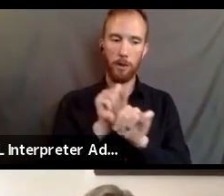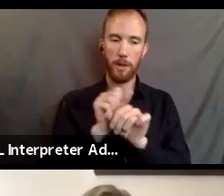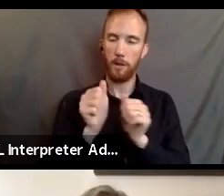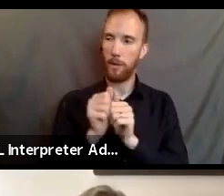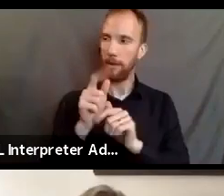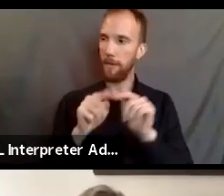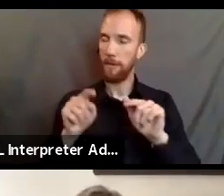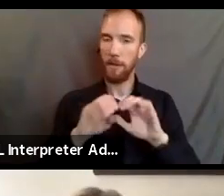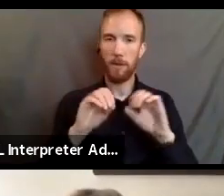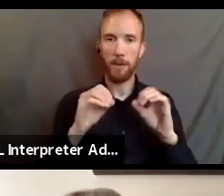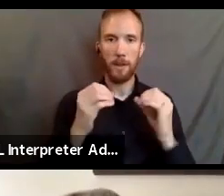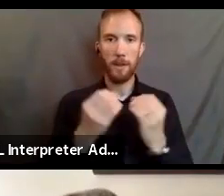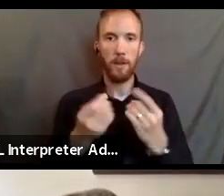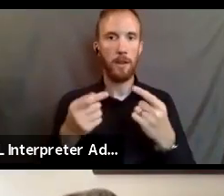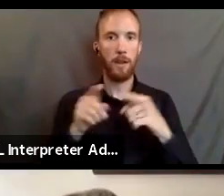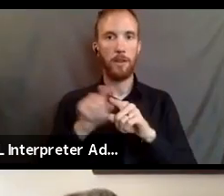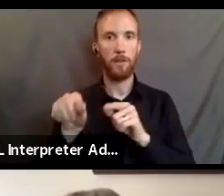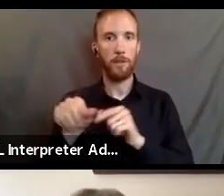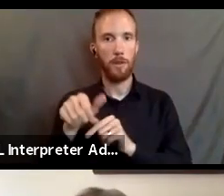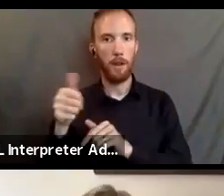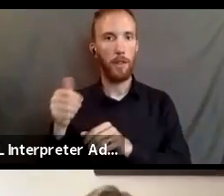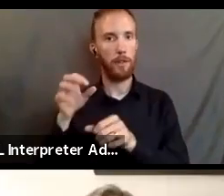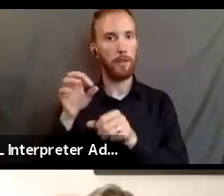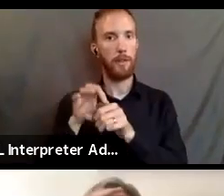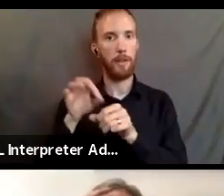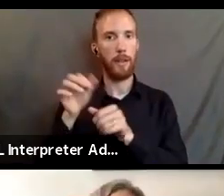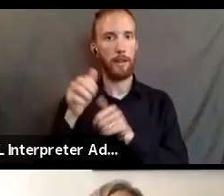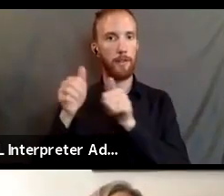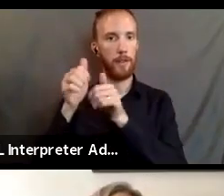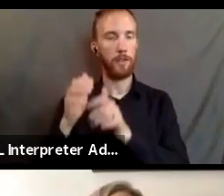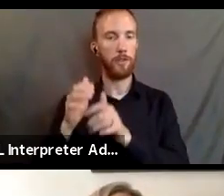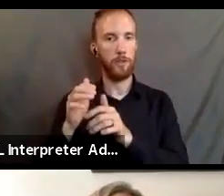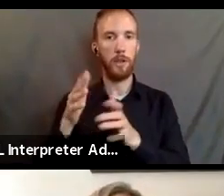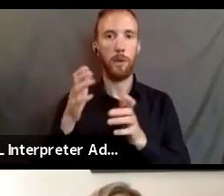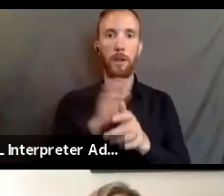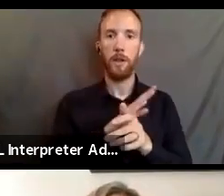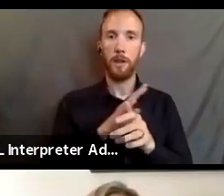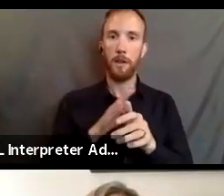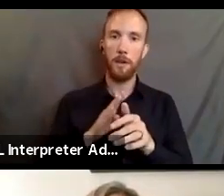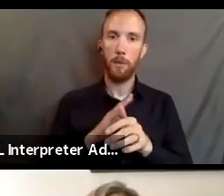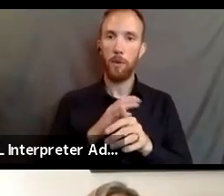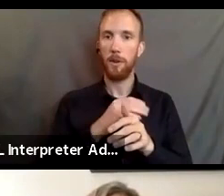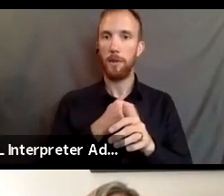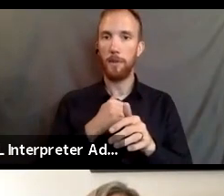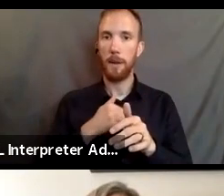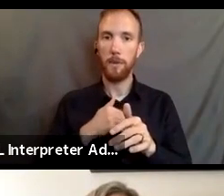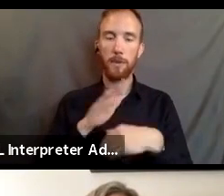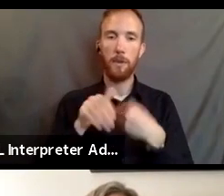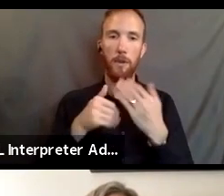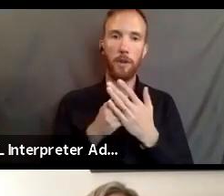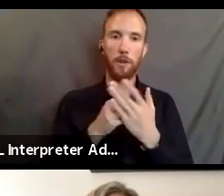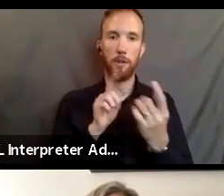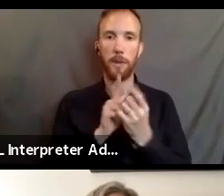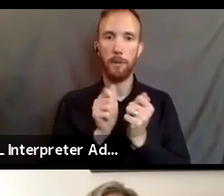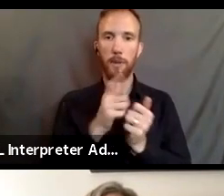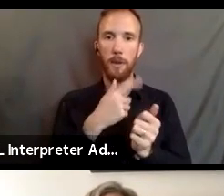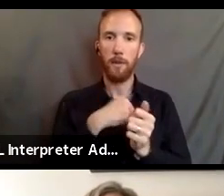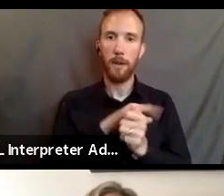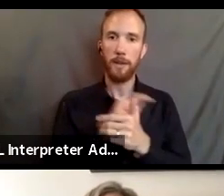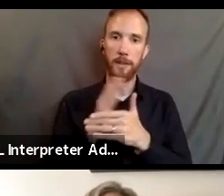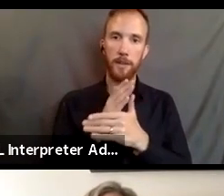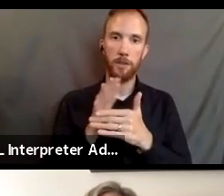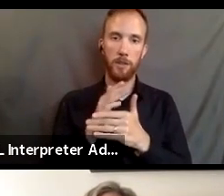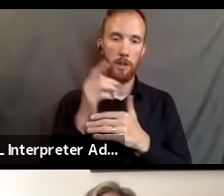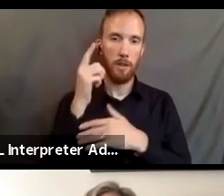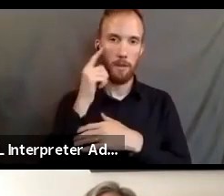as elected officials to meet this goal we want to thank board member melendez for meeting with us and expressing her thoughts we have kept the entire board